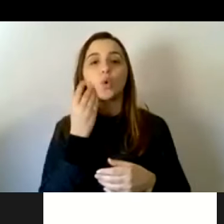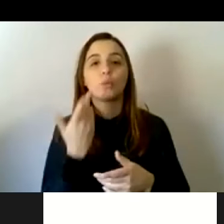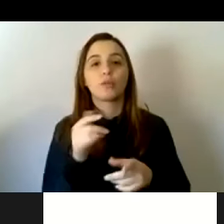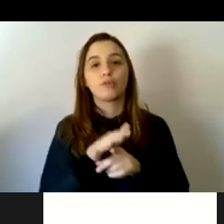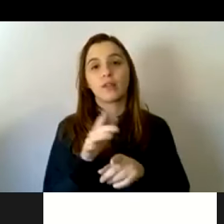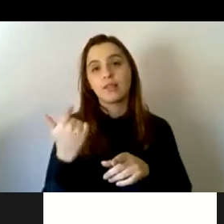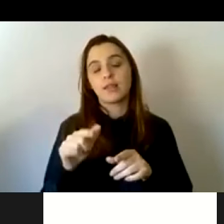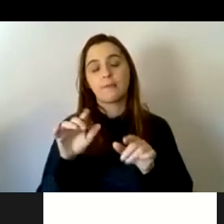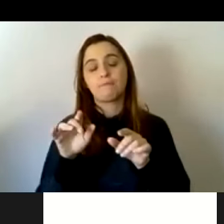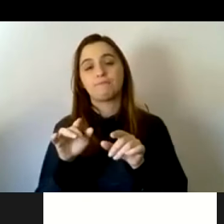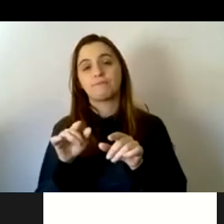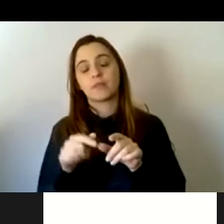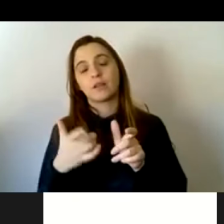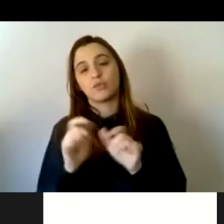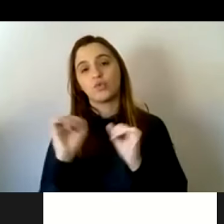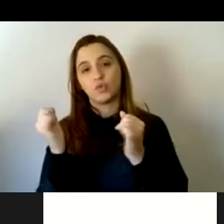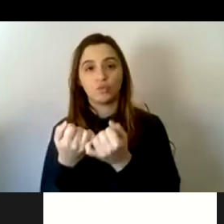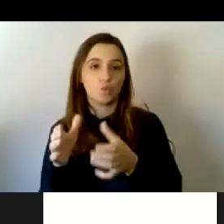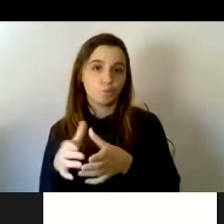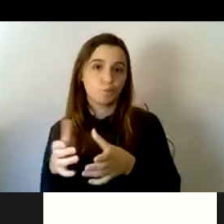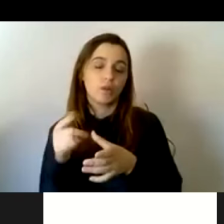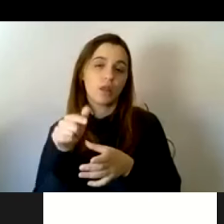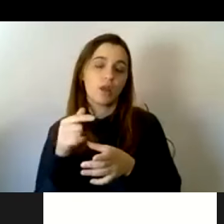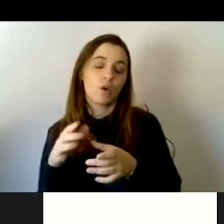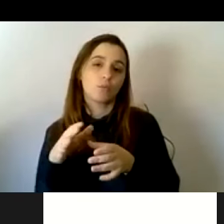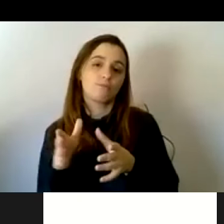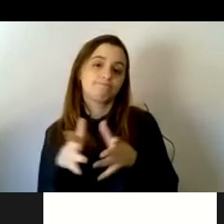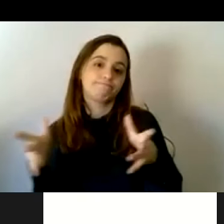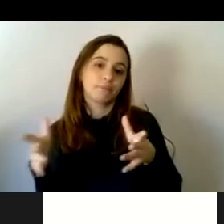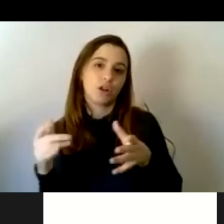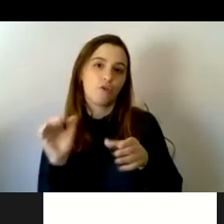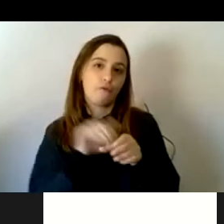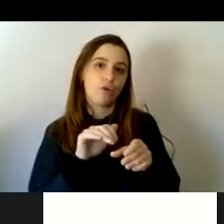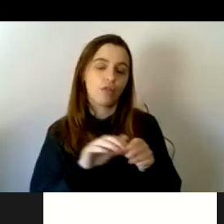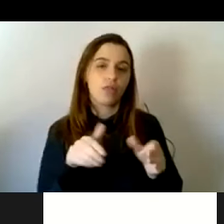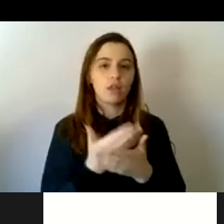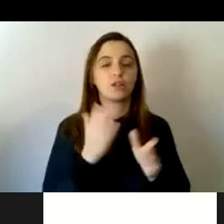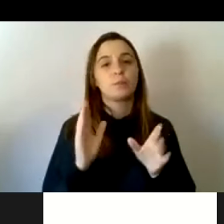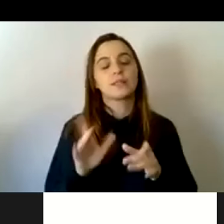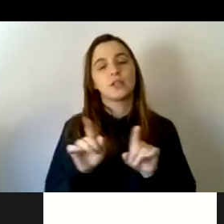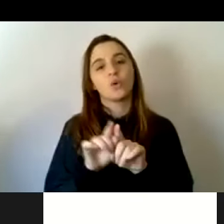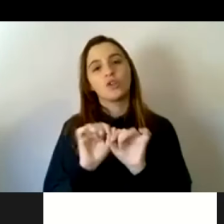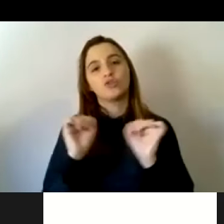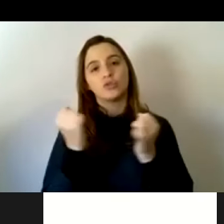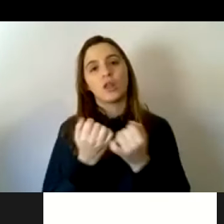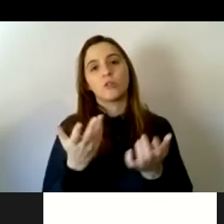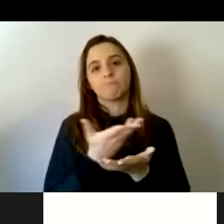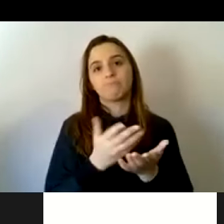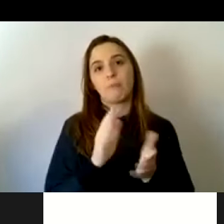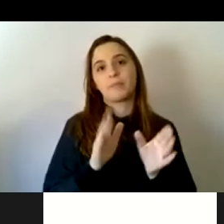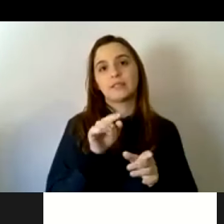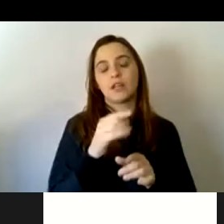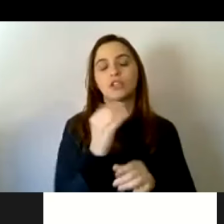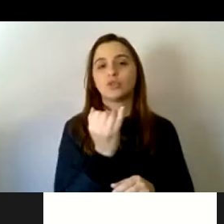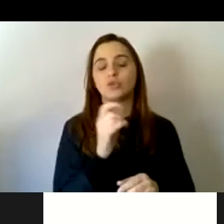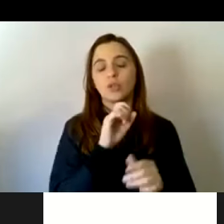votes. Social media needs to be more profitable, and in a sense, by specific population groups that are more likely to